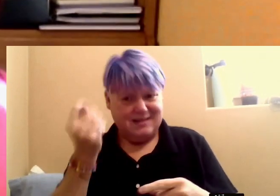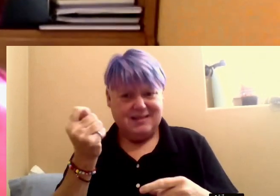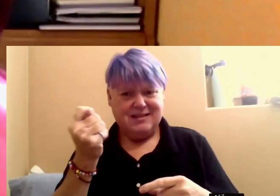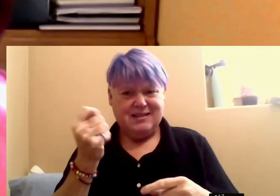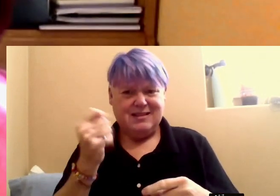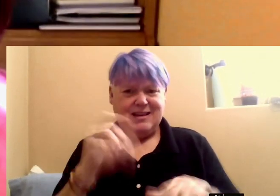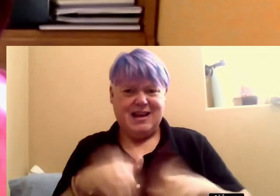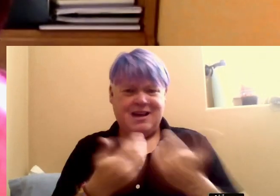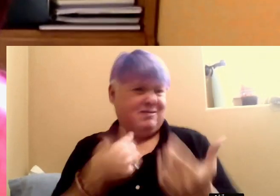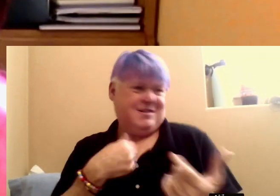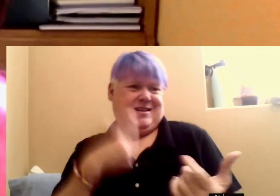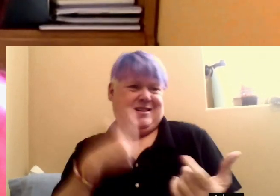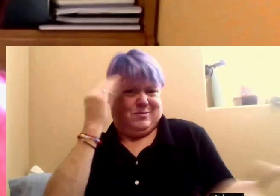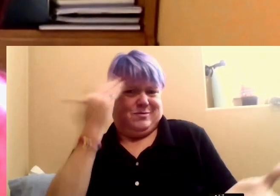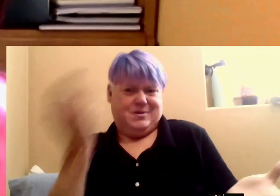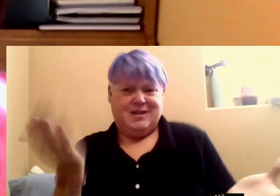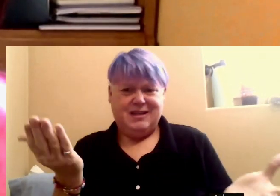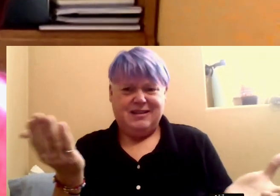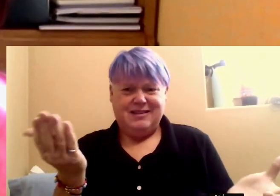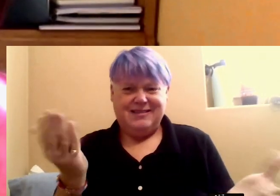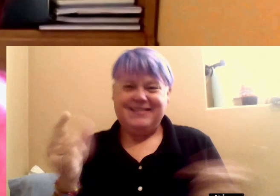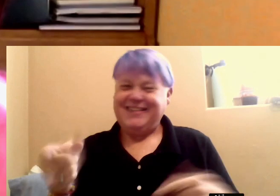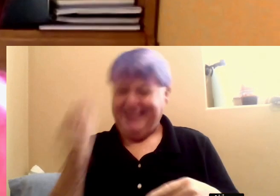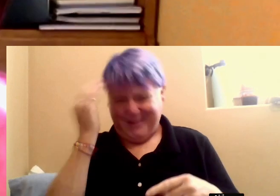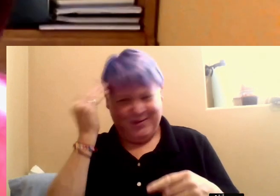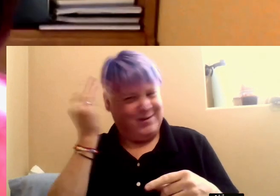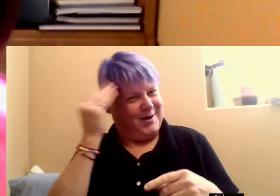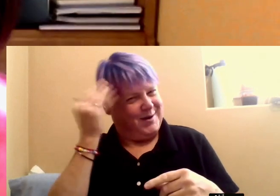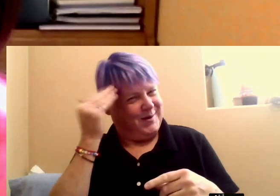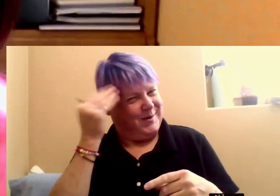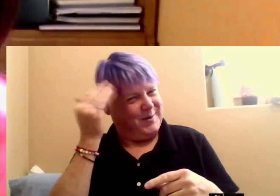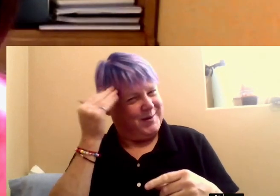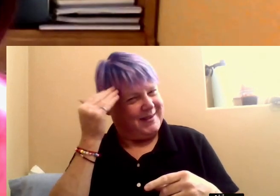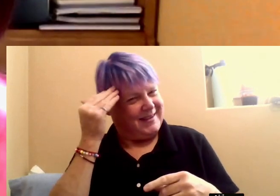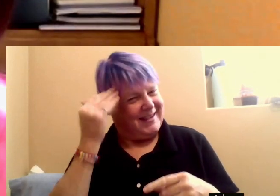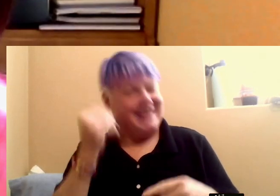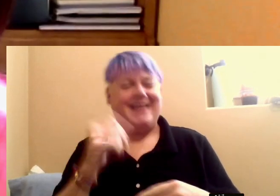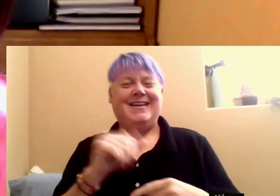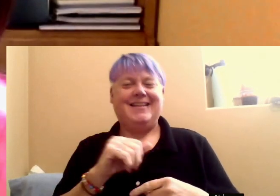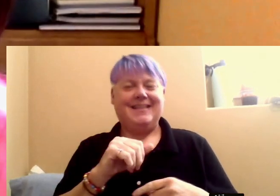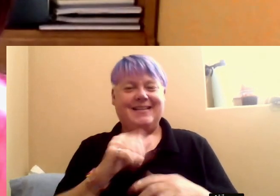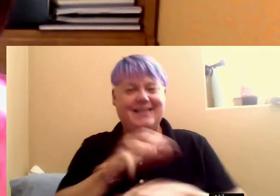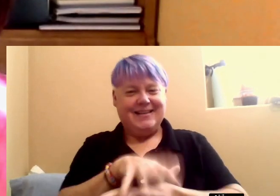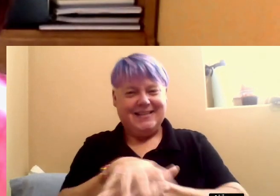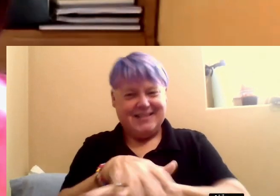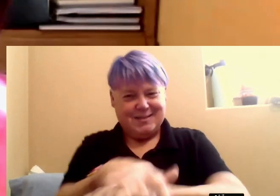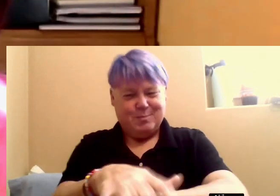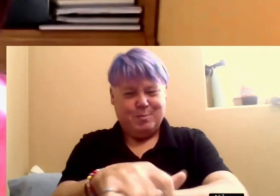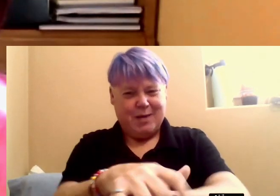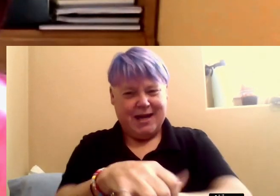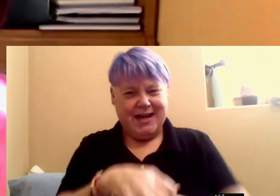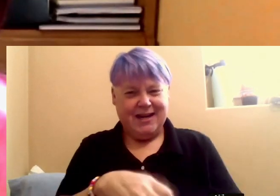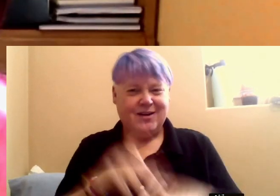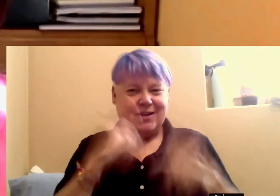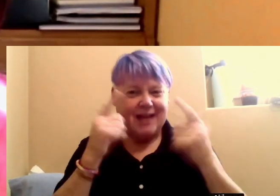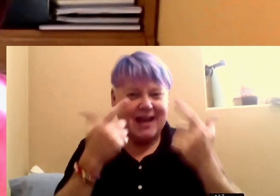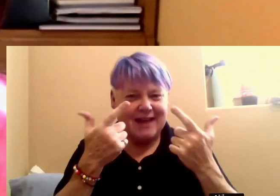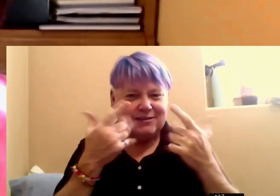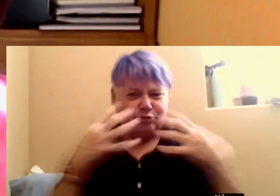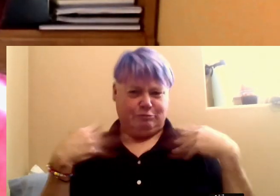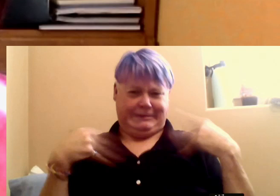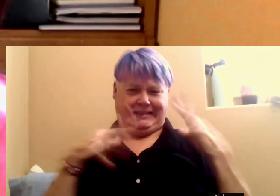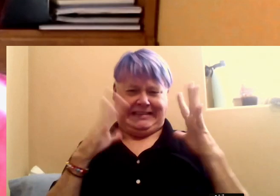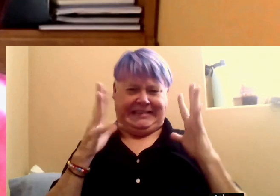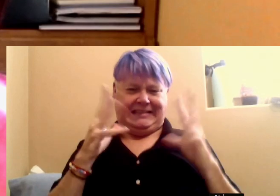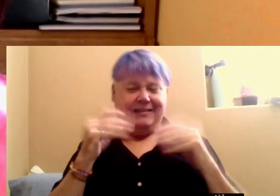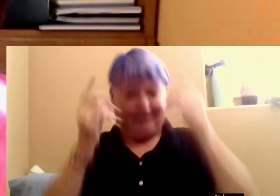know? Oh, you know. Spider laughs and it raises every hair on my body.